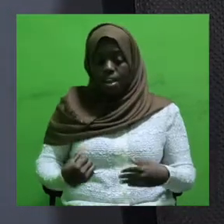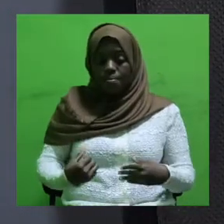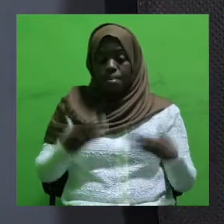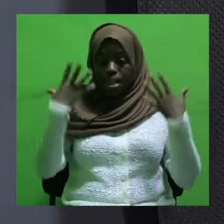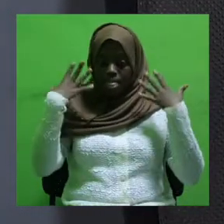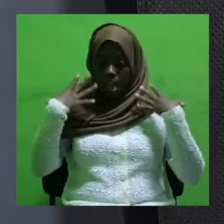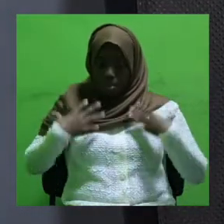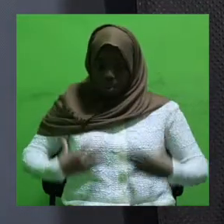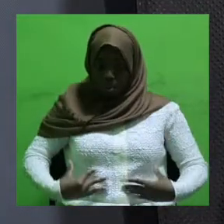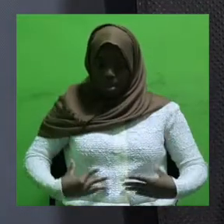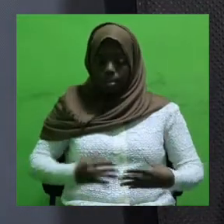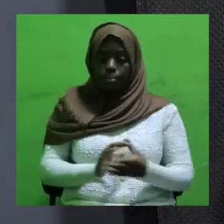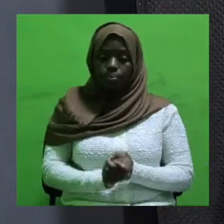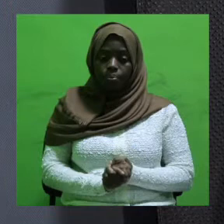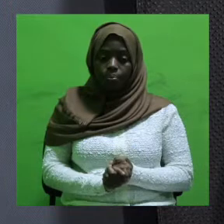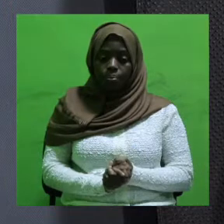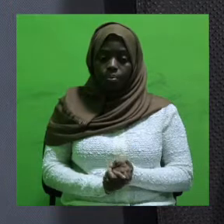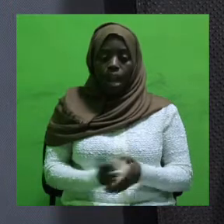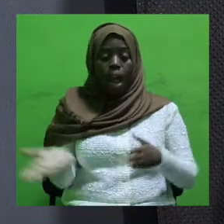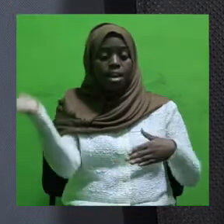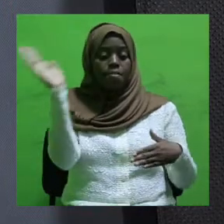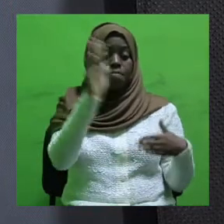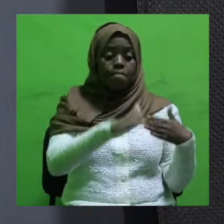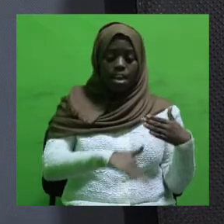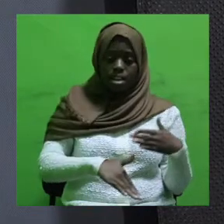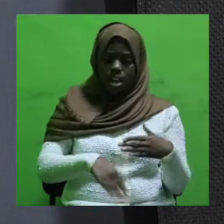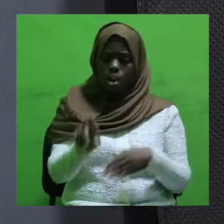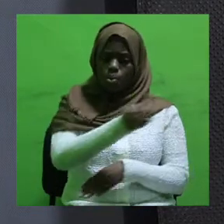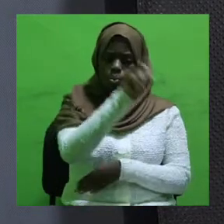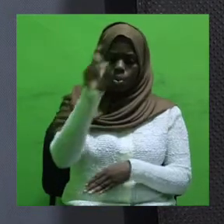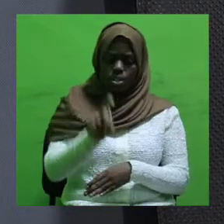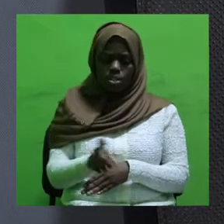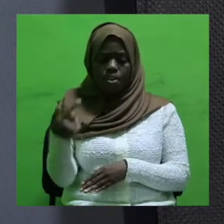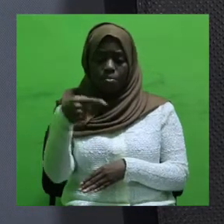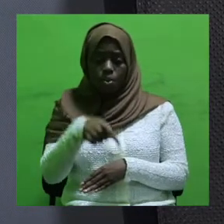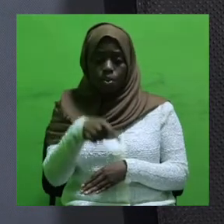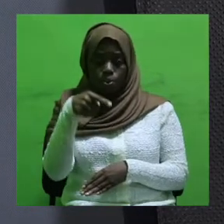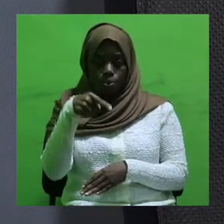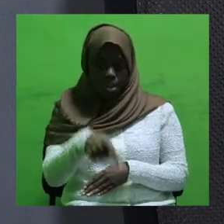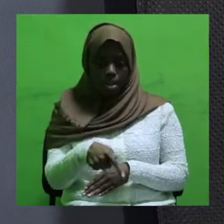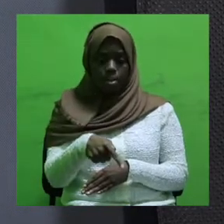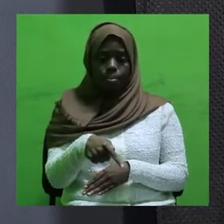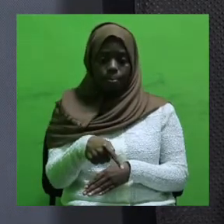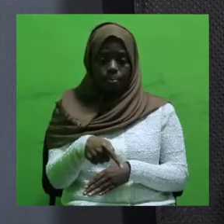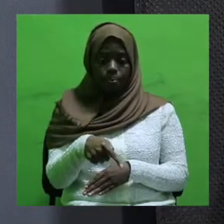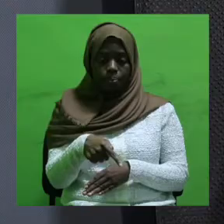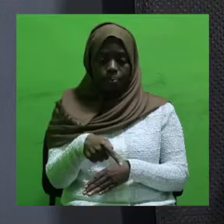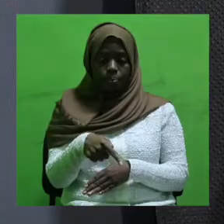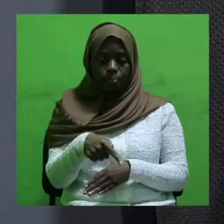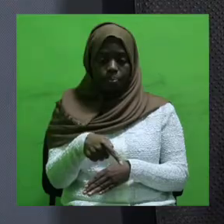And our final question for today states that In what ways are plant